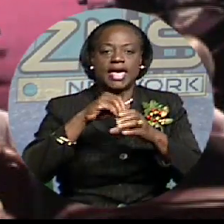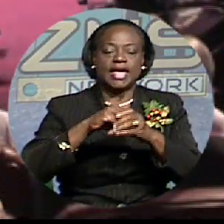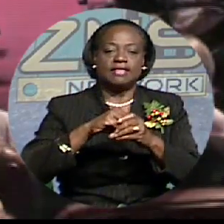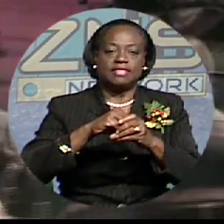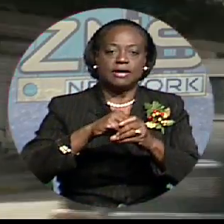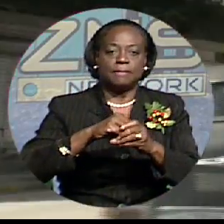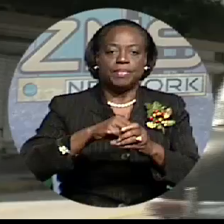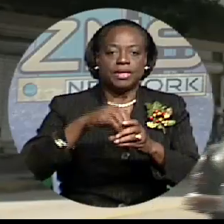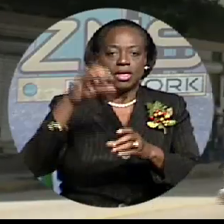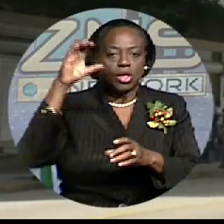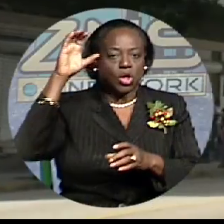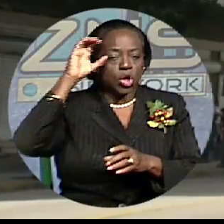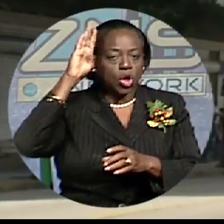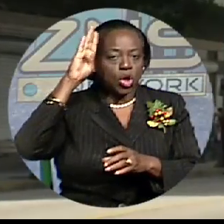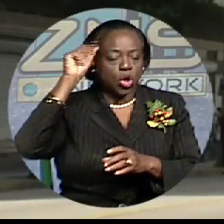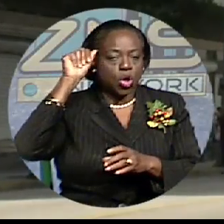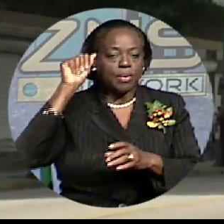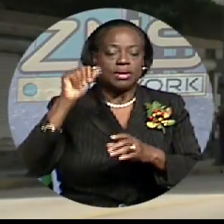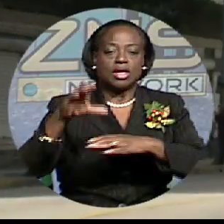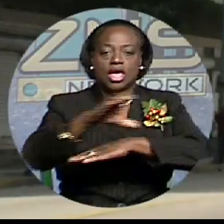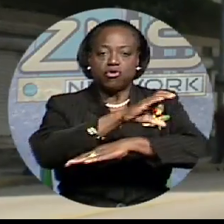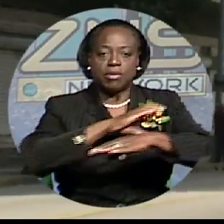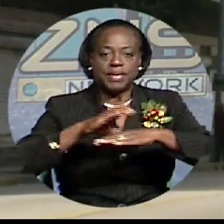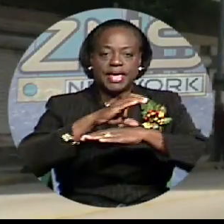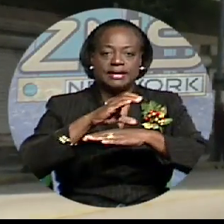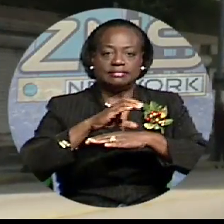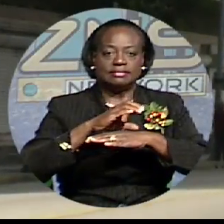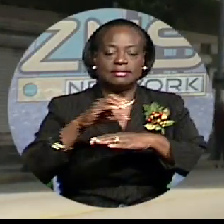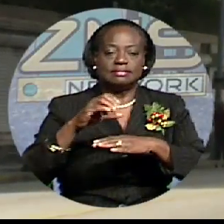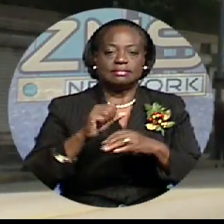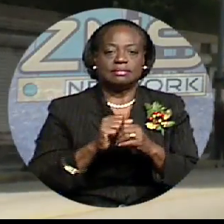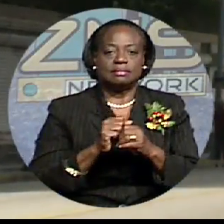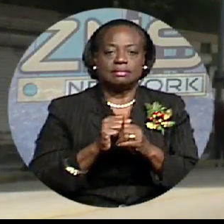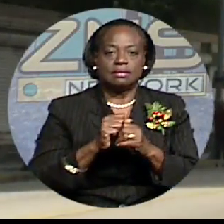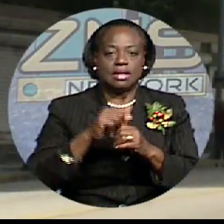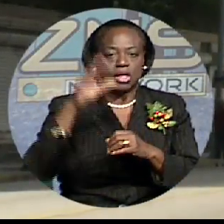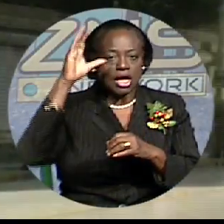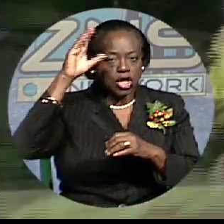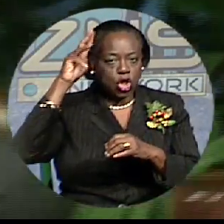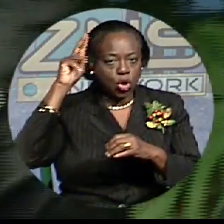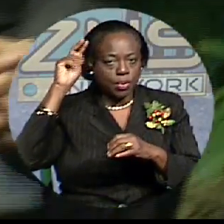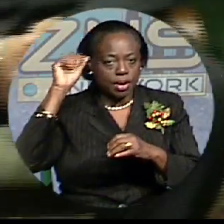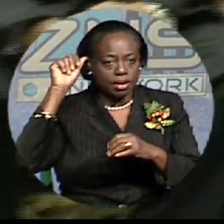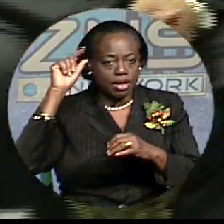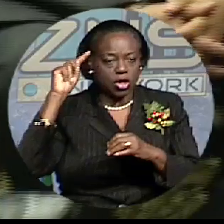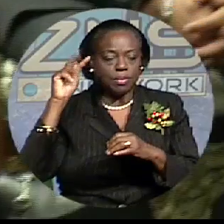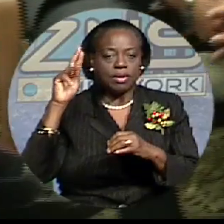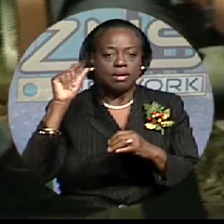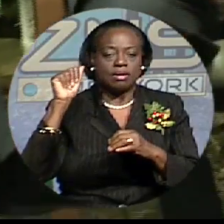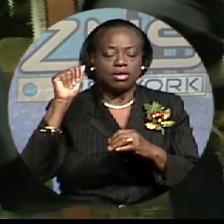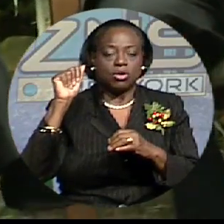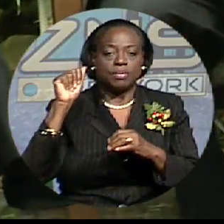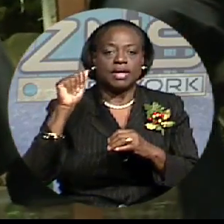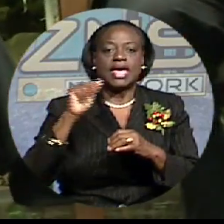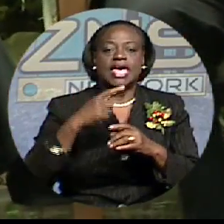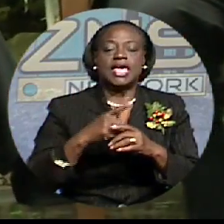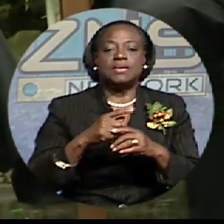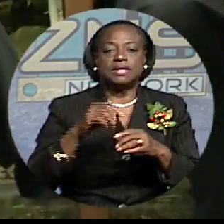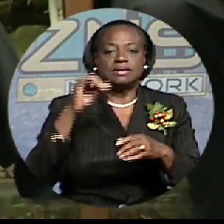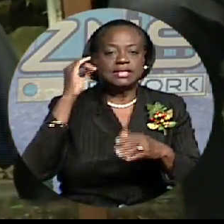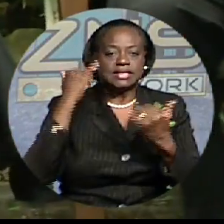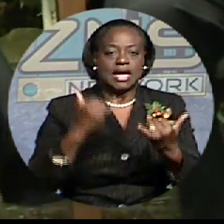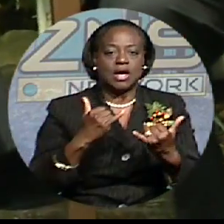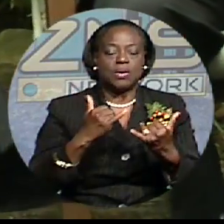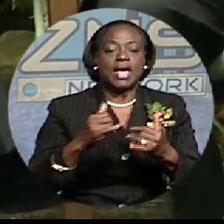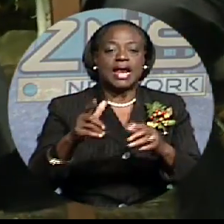in Havana 2 weeks ago echoed the same sentiments. Wednesday, President Obama announced the loosening of restrictions and the process to begin